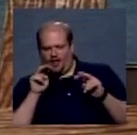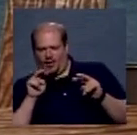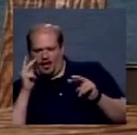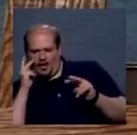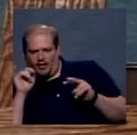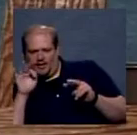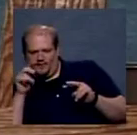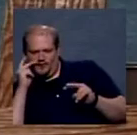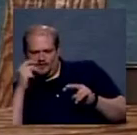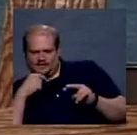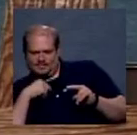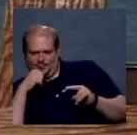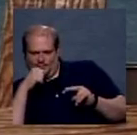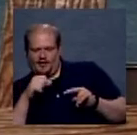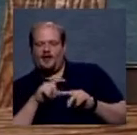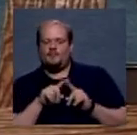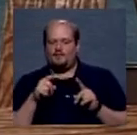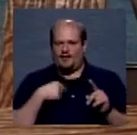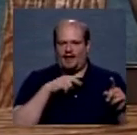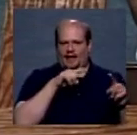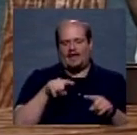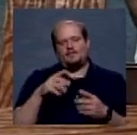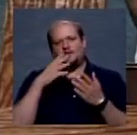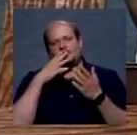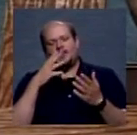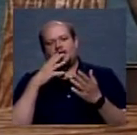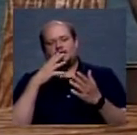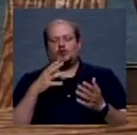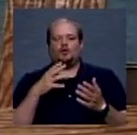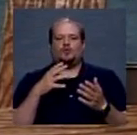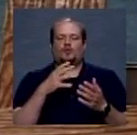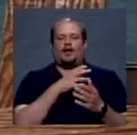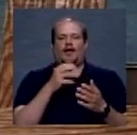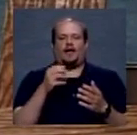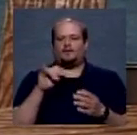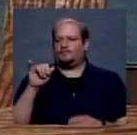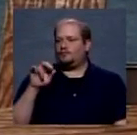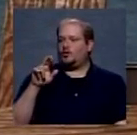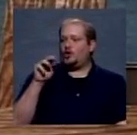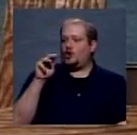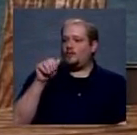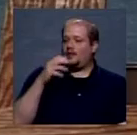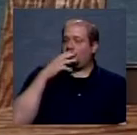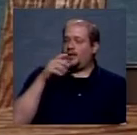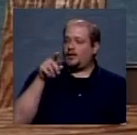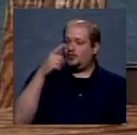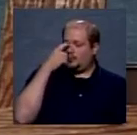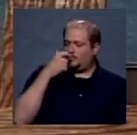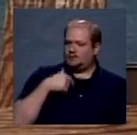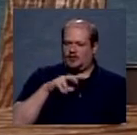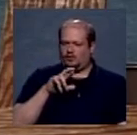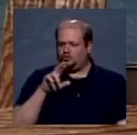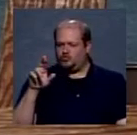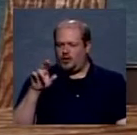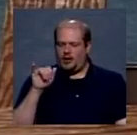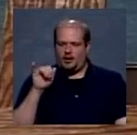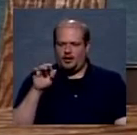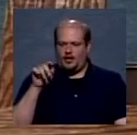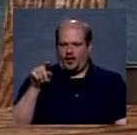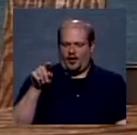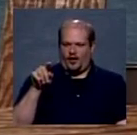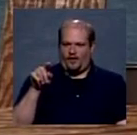you see me here or not. But I came to thank you. And Irma, I want to thank you because I was ready if you had